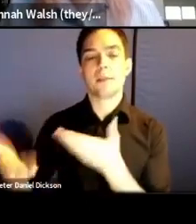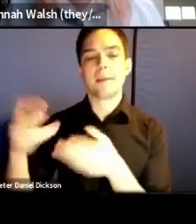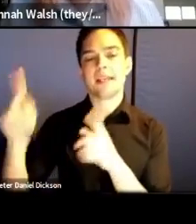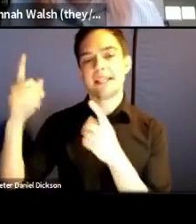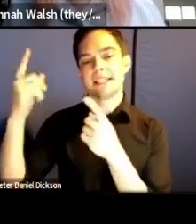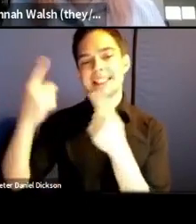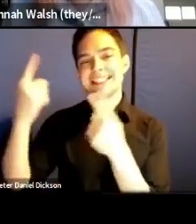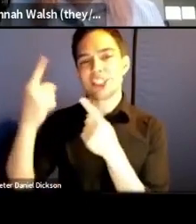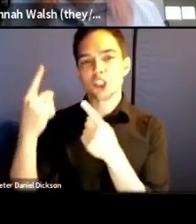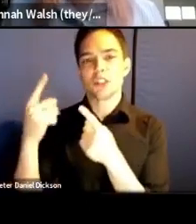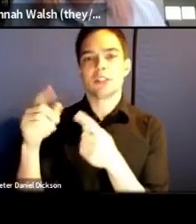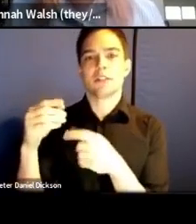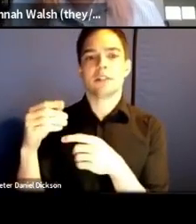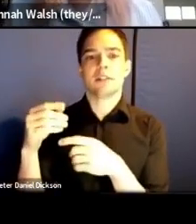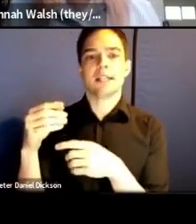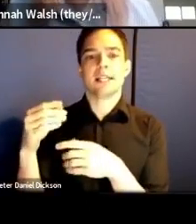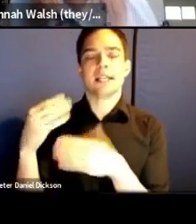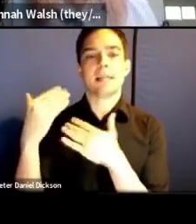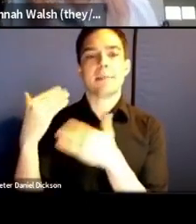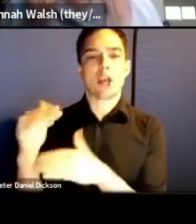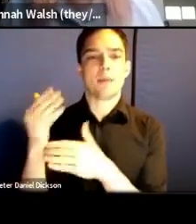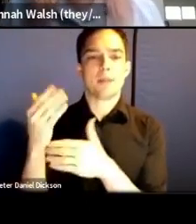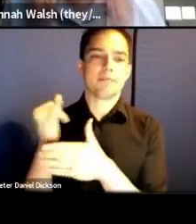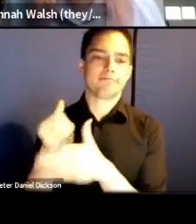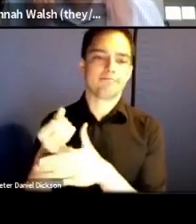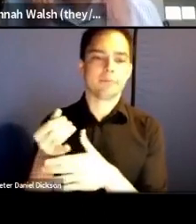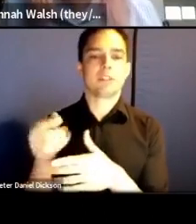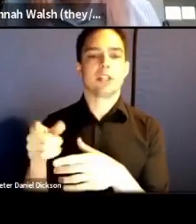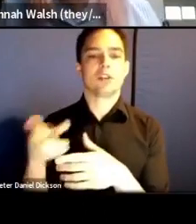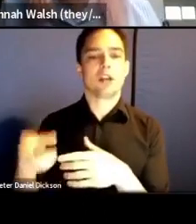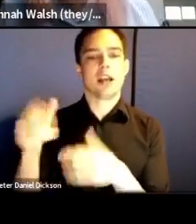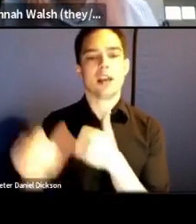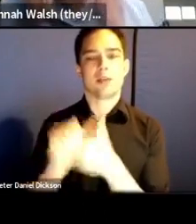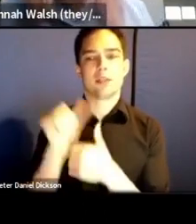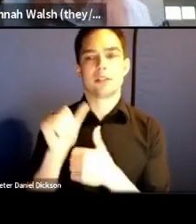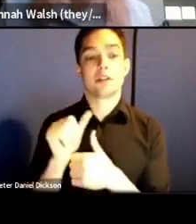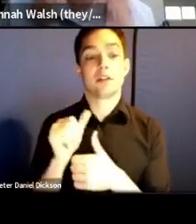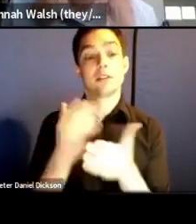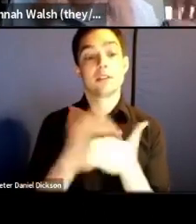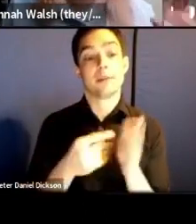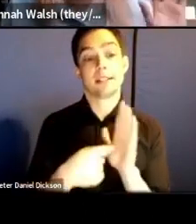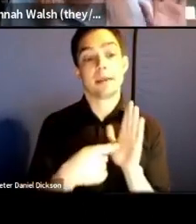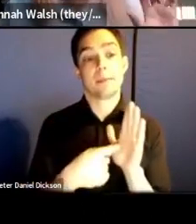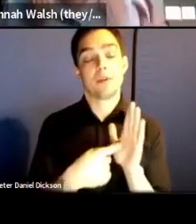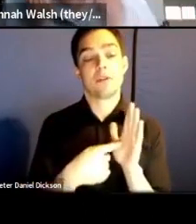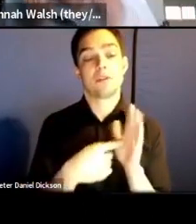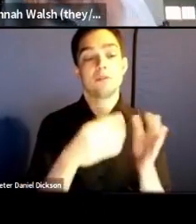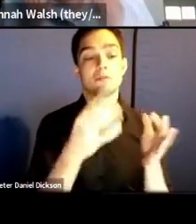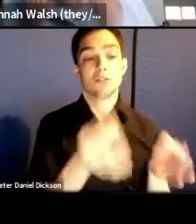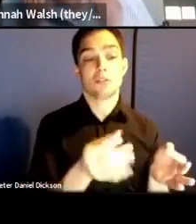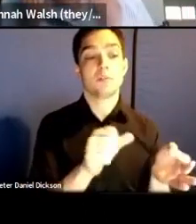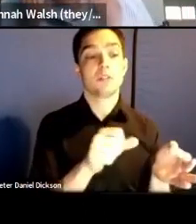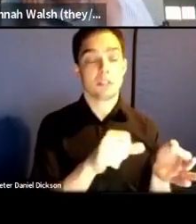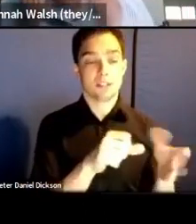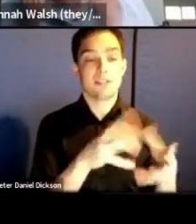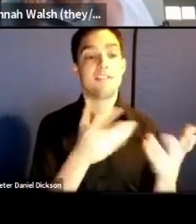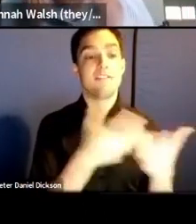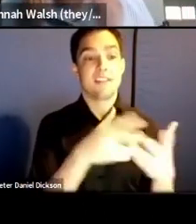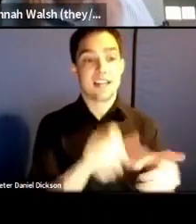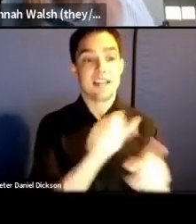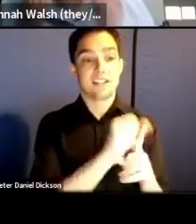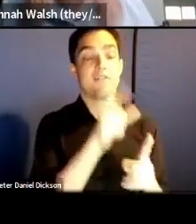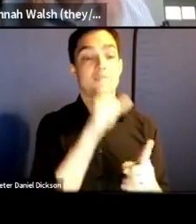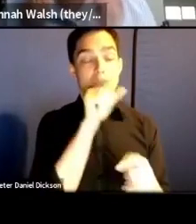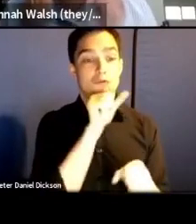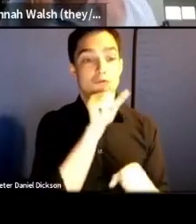considered an impairment that you're high risk for. So some examples of ones that the CDC has determined, yes, fit into that category